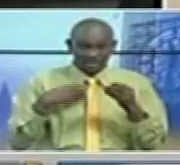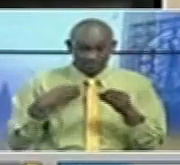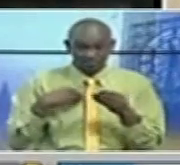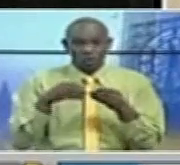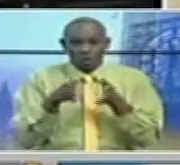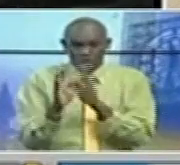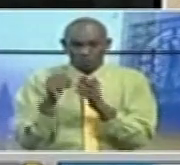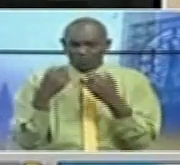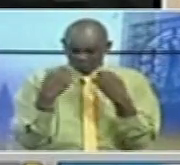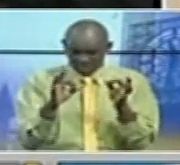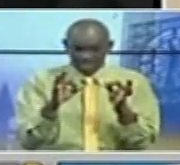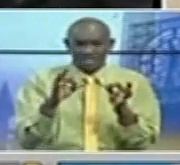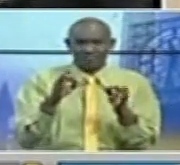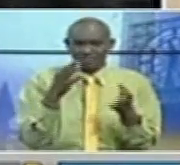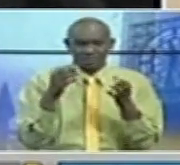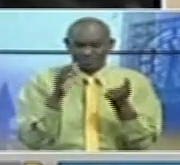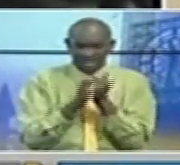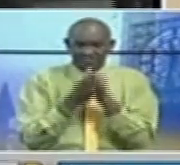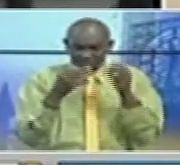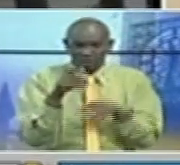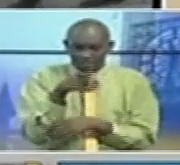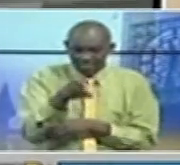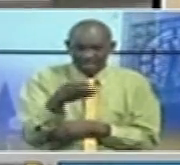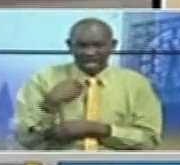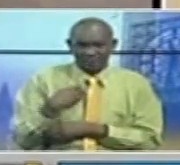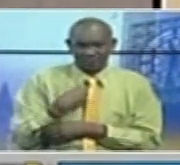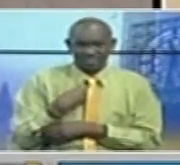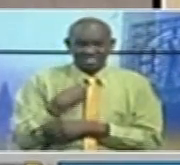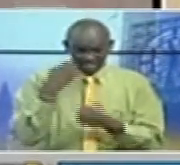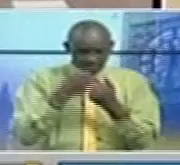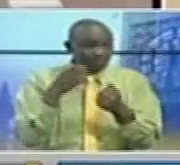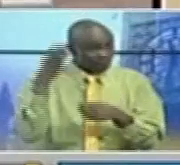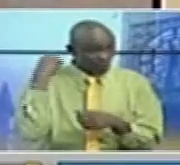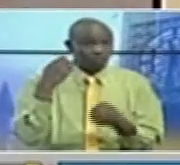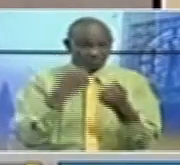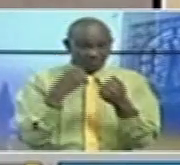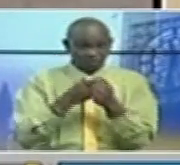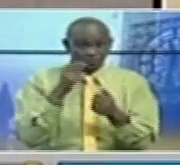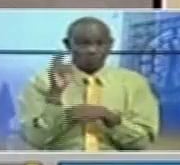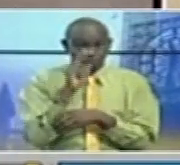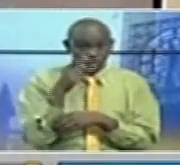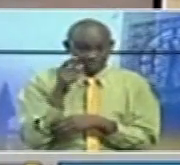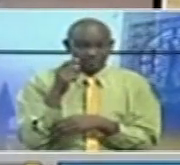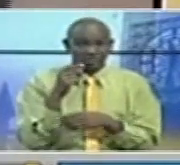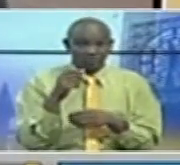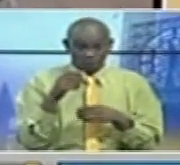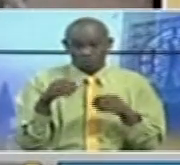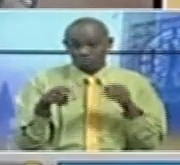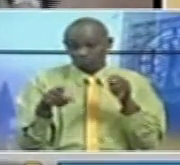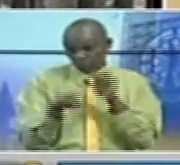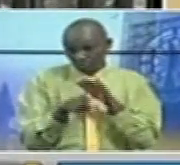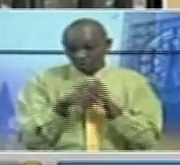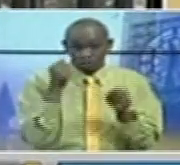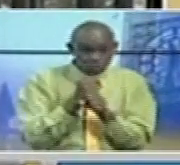You can remember that it was a little bit difficult for His Excellency William Ruto to shuttle